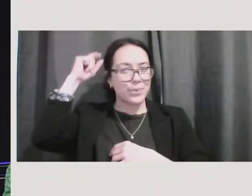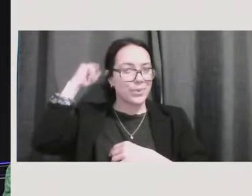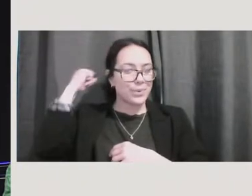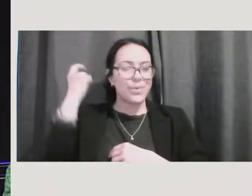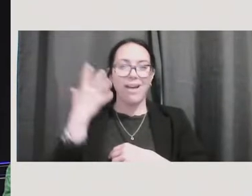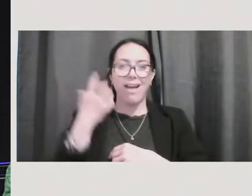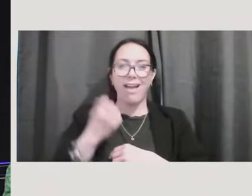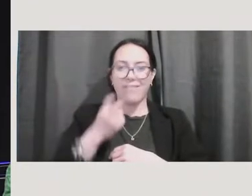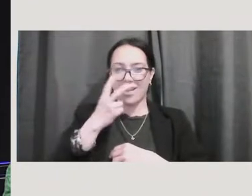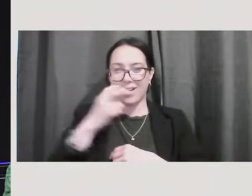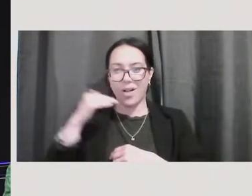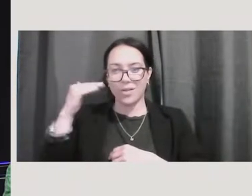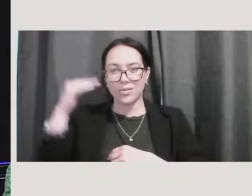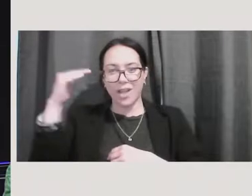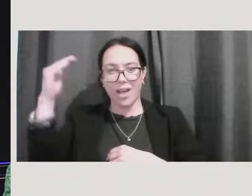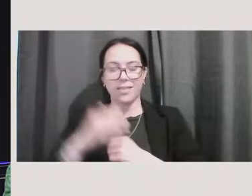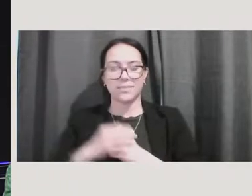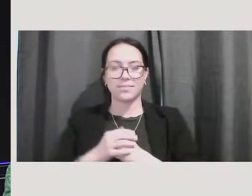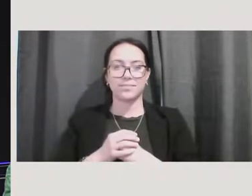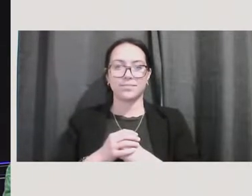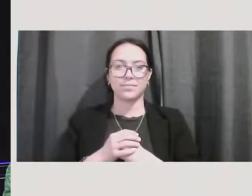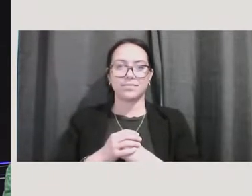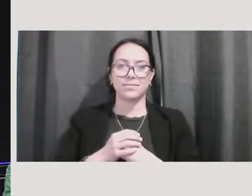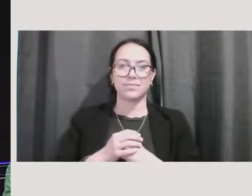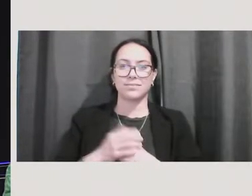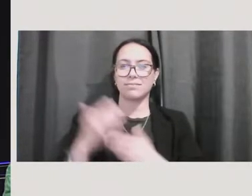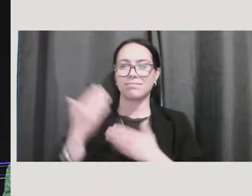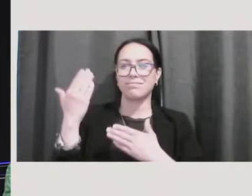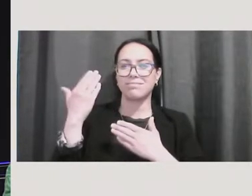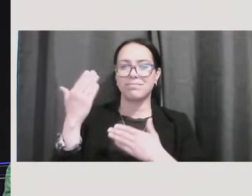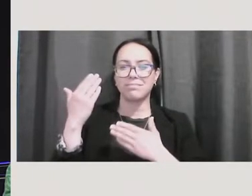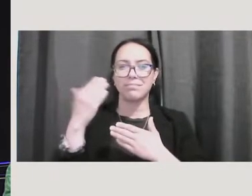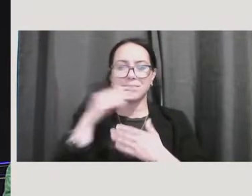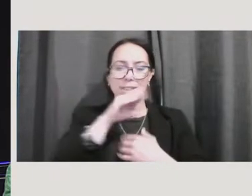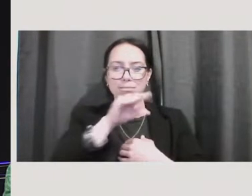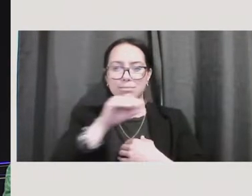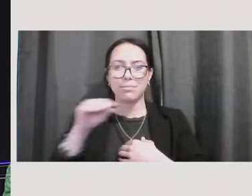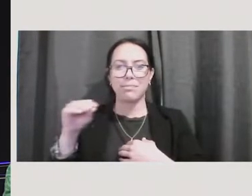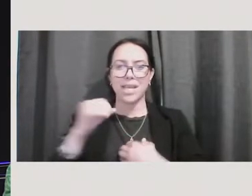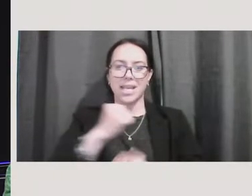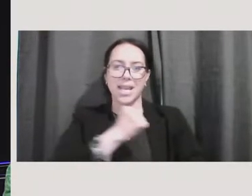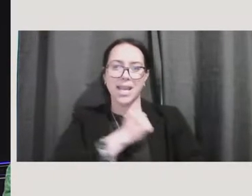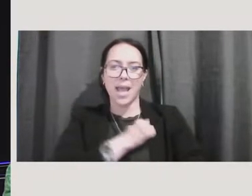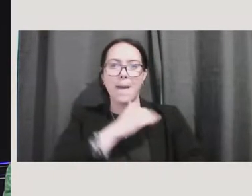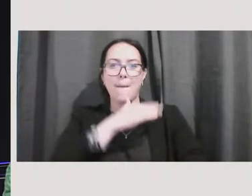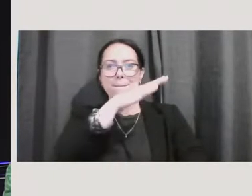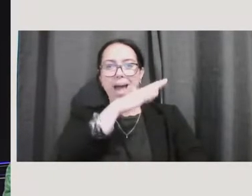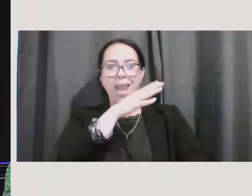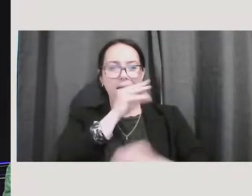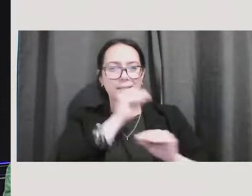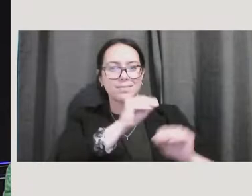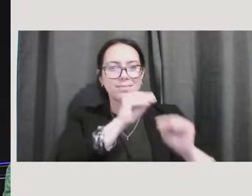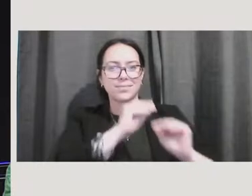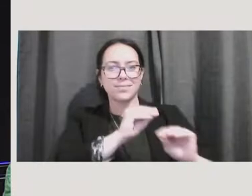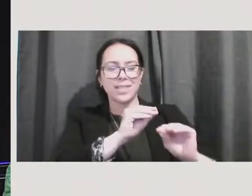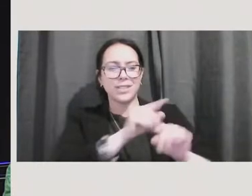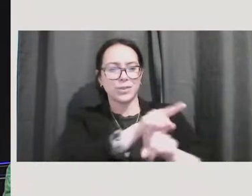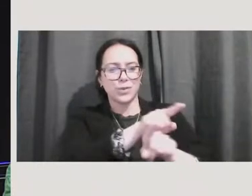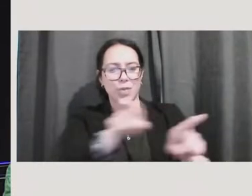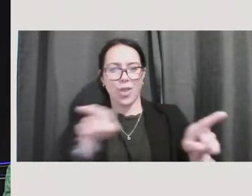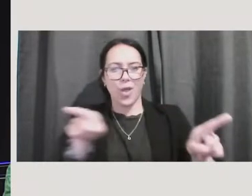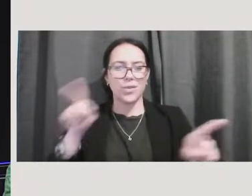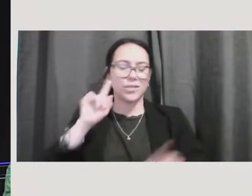Mana like memory to tired ears ancients clear your